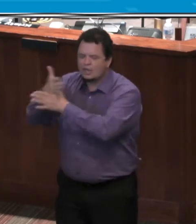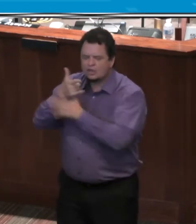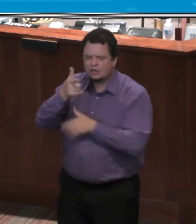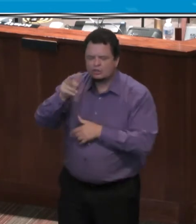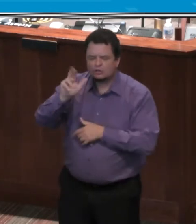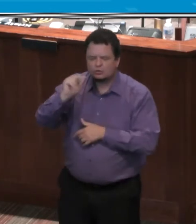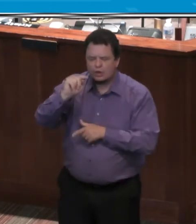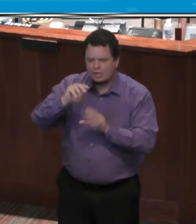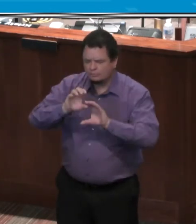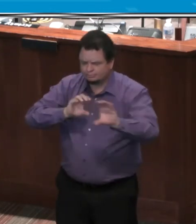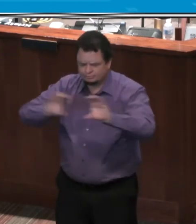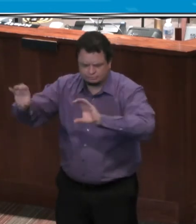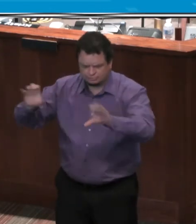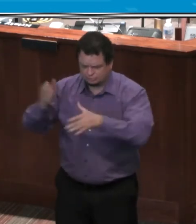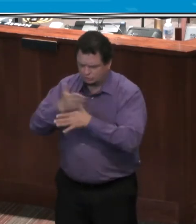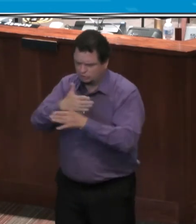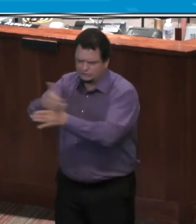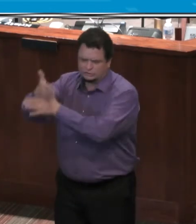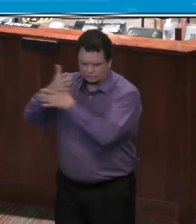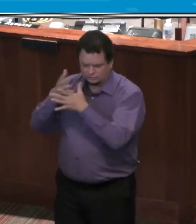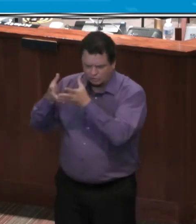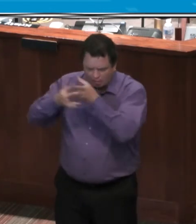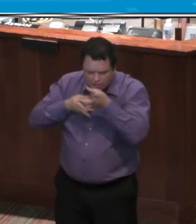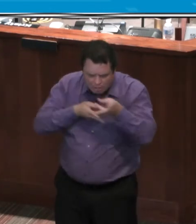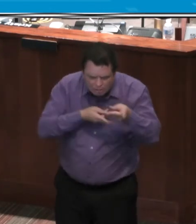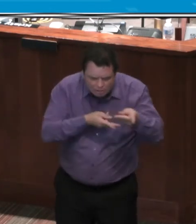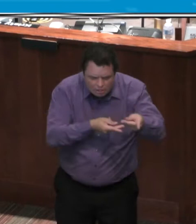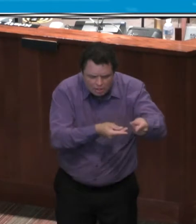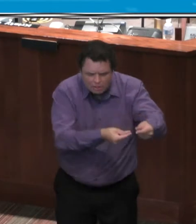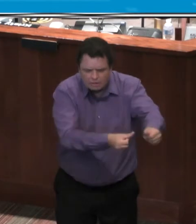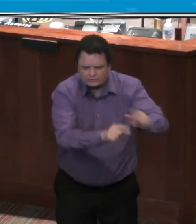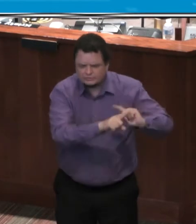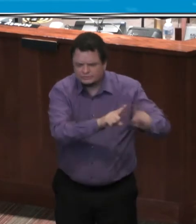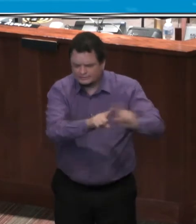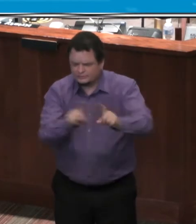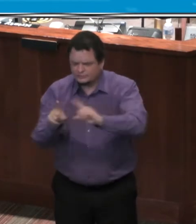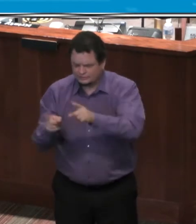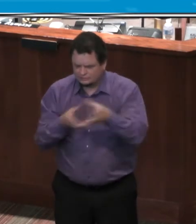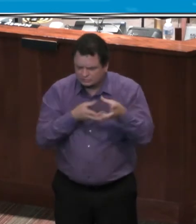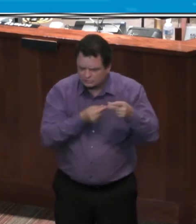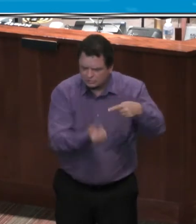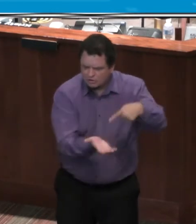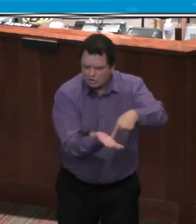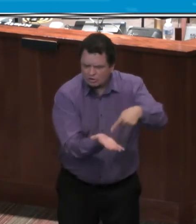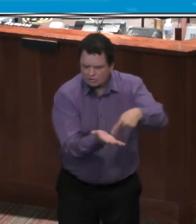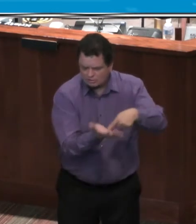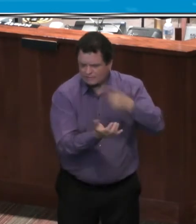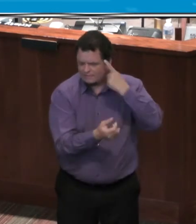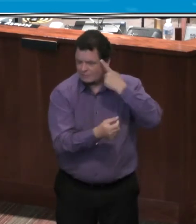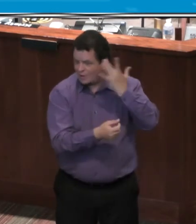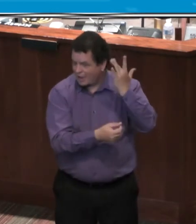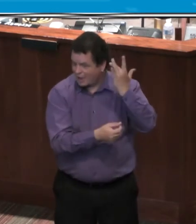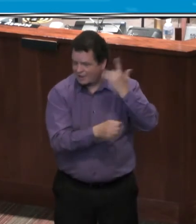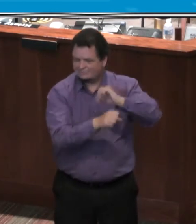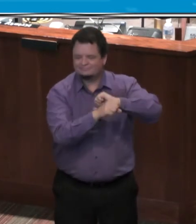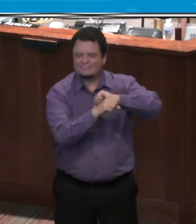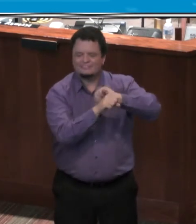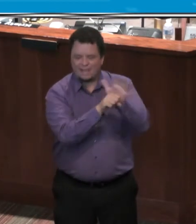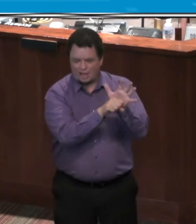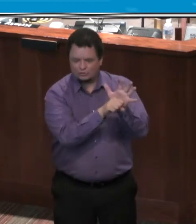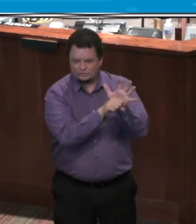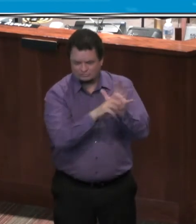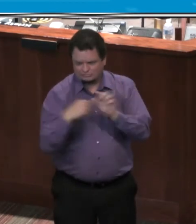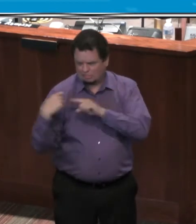incurred due to the public health emergency with respect to COVID-19 from March 1st through December 30th,